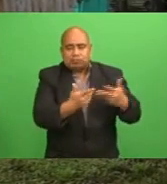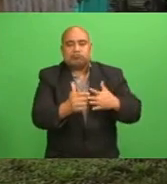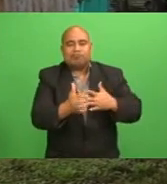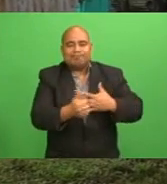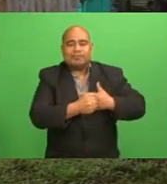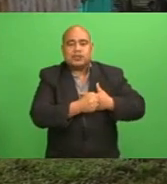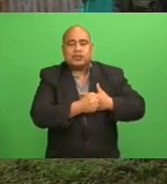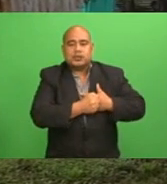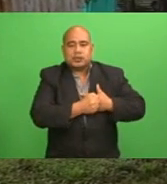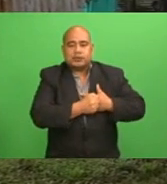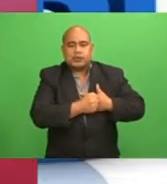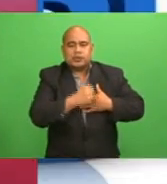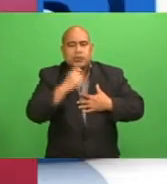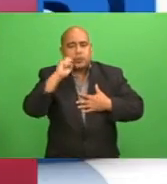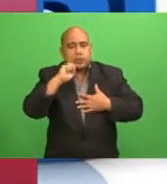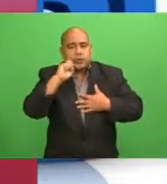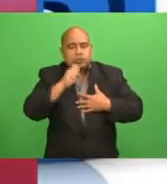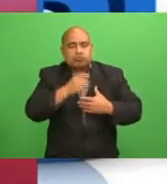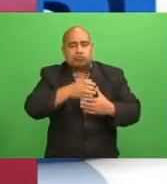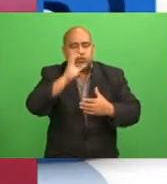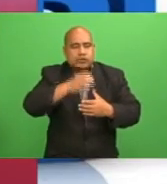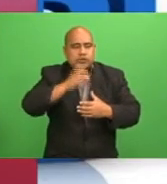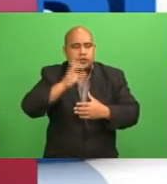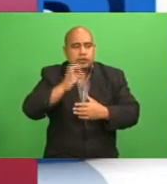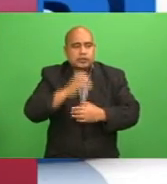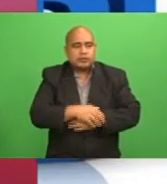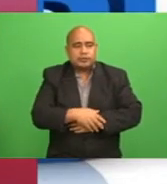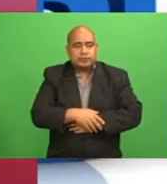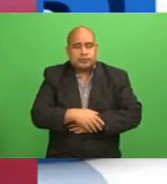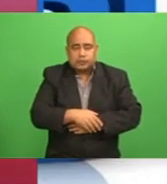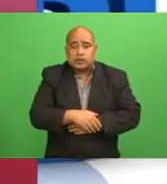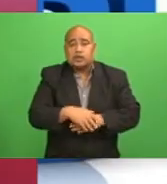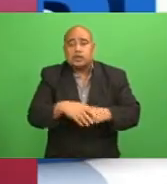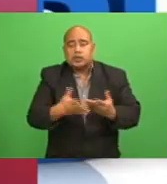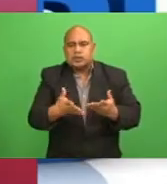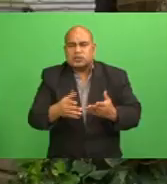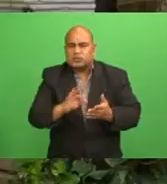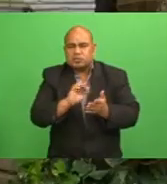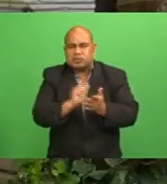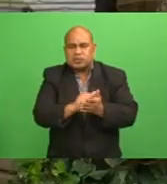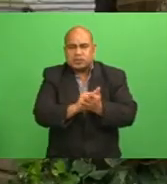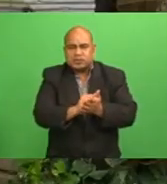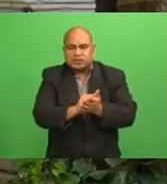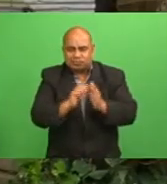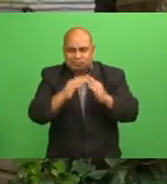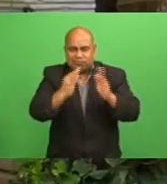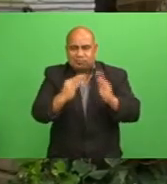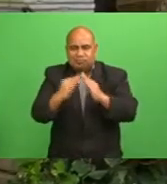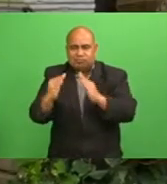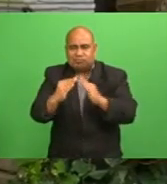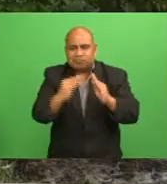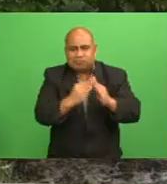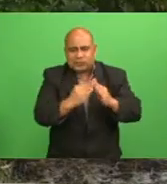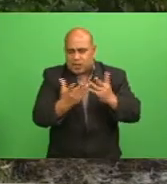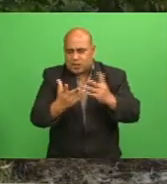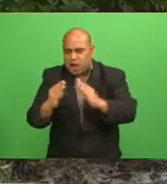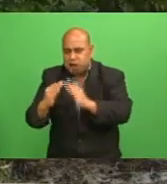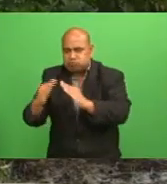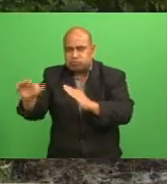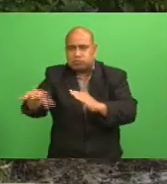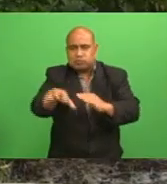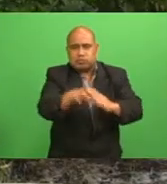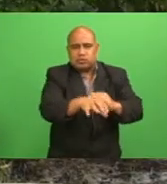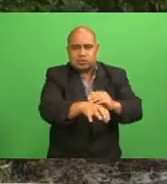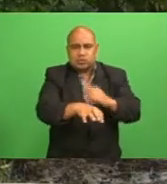in informal settlements. We looked at water. Water was a big issue for a lot of those along the, these are people not